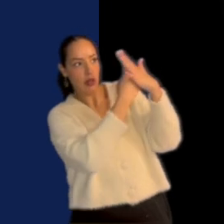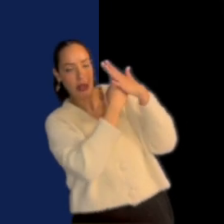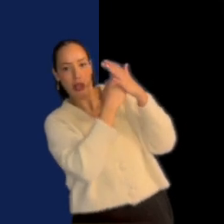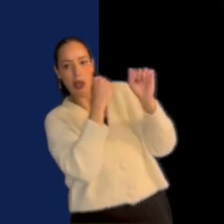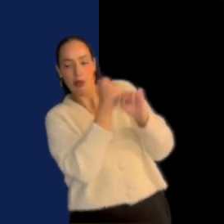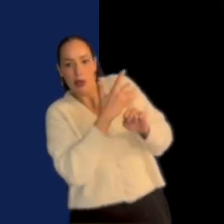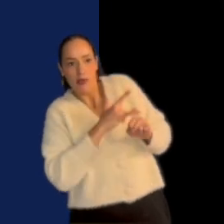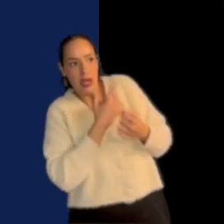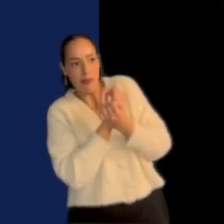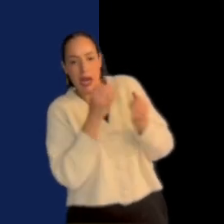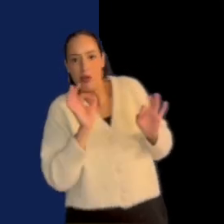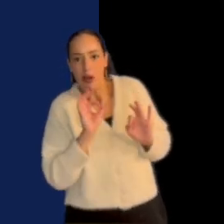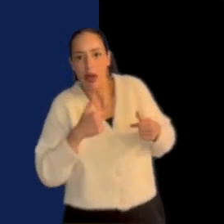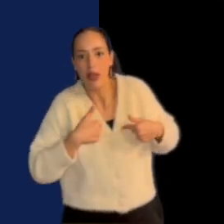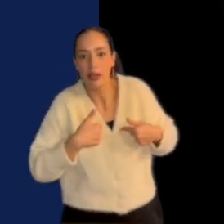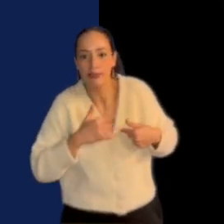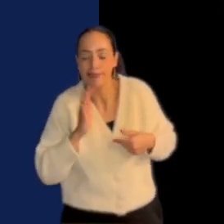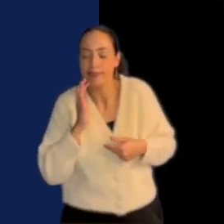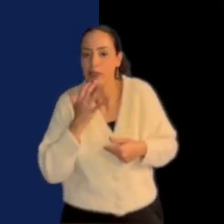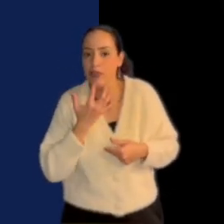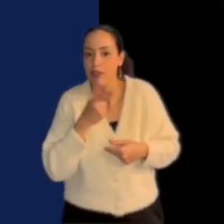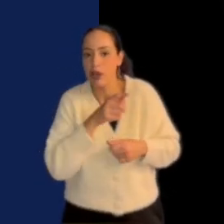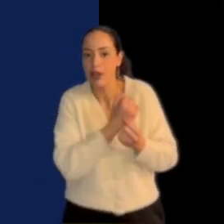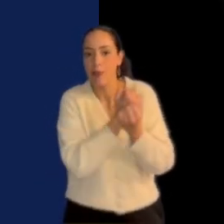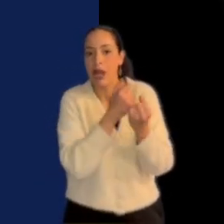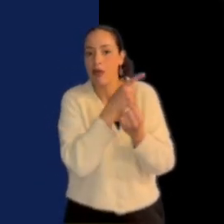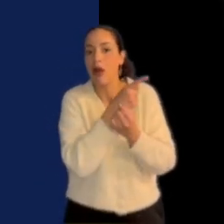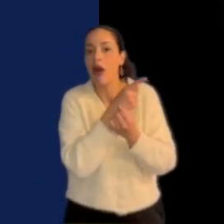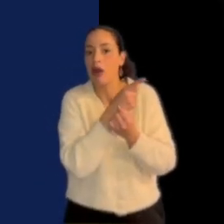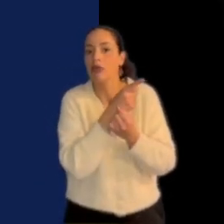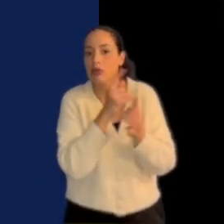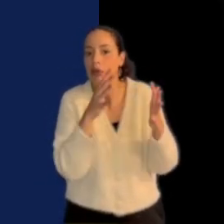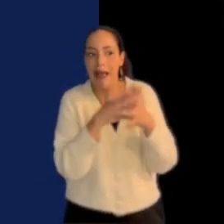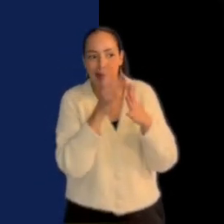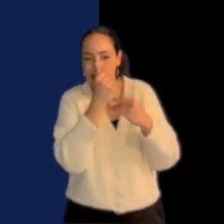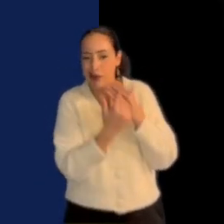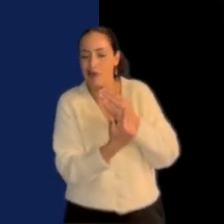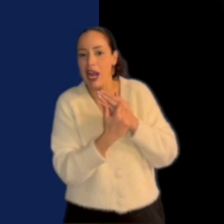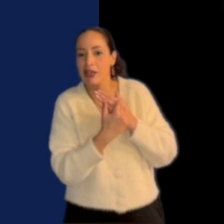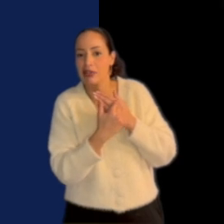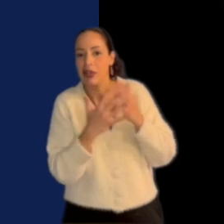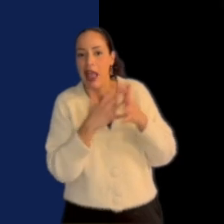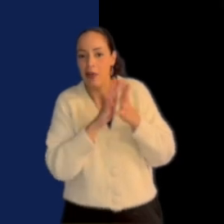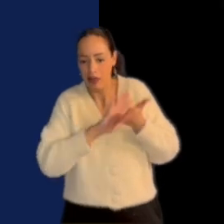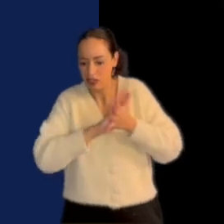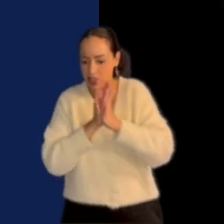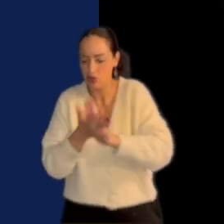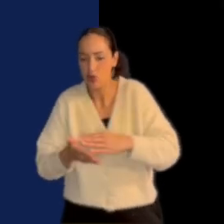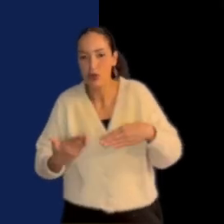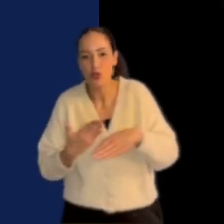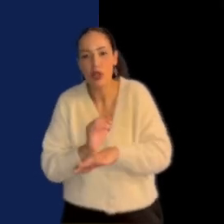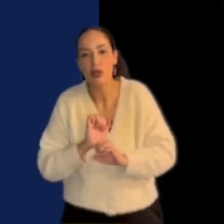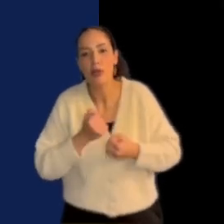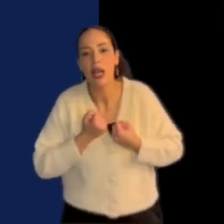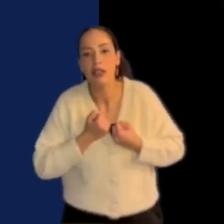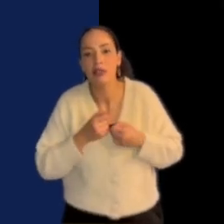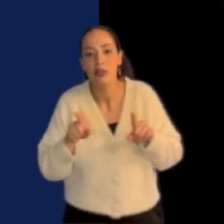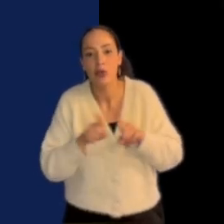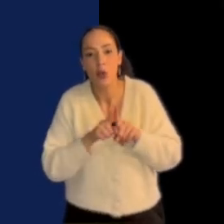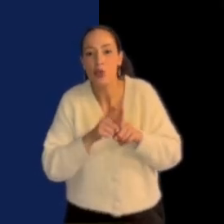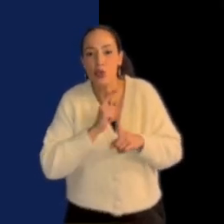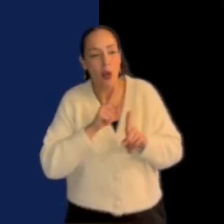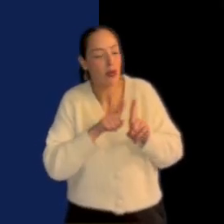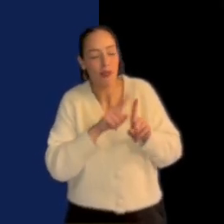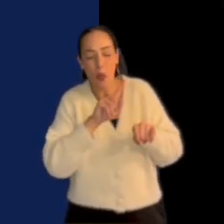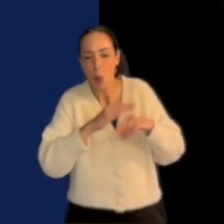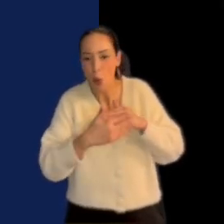of this power, of its potential reach, and of the ways that it might derail my work, and most importantly, shatter my confidence. Yet